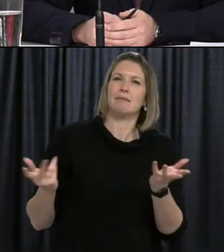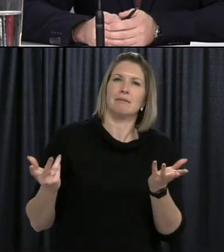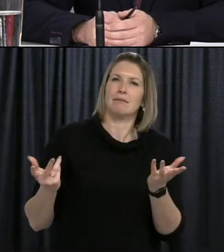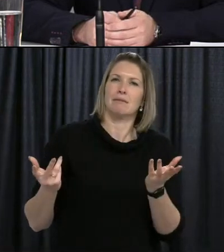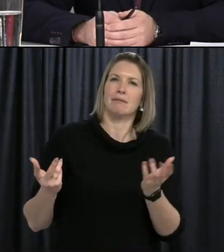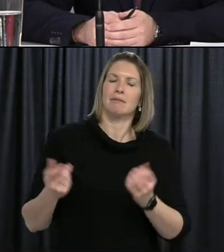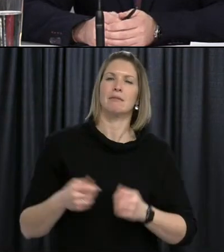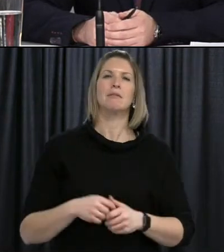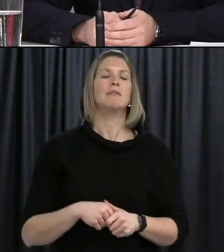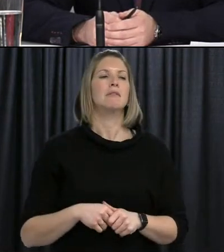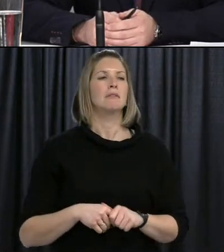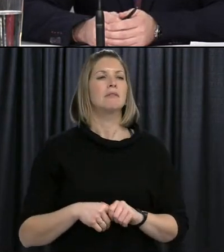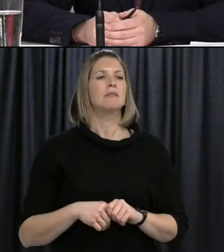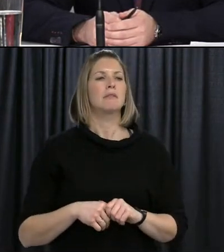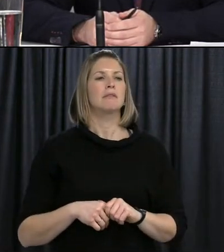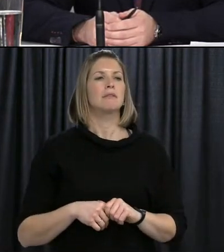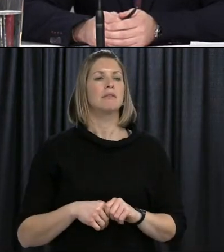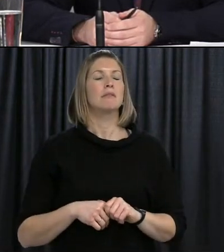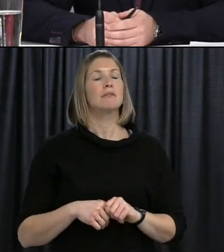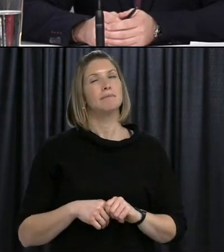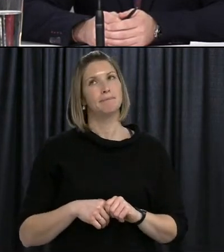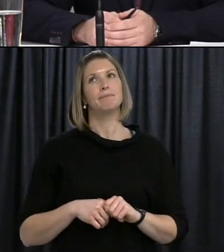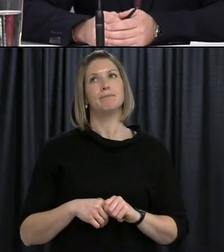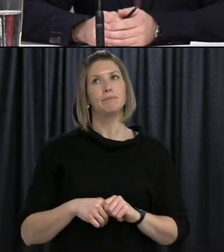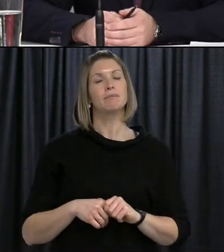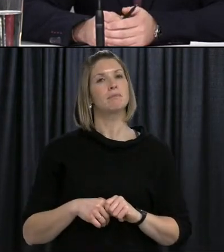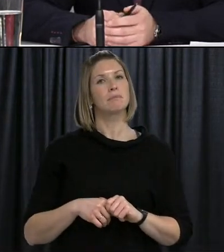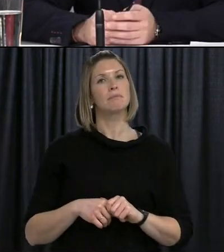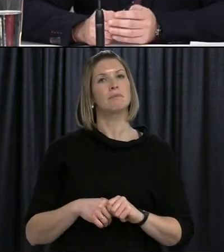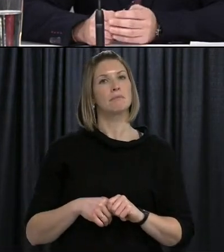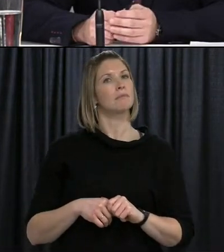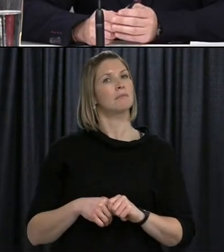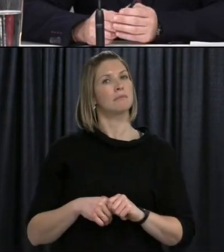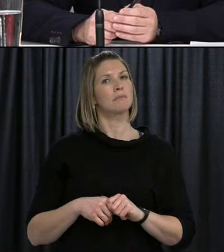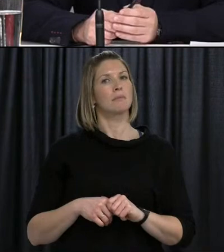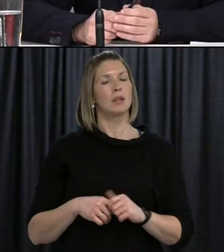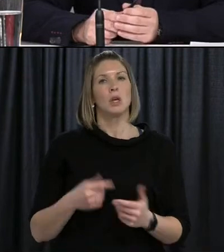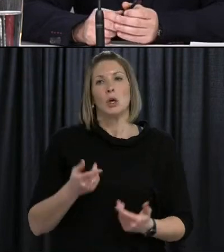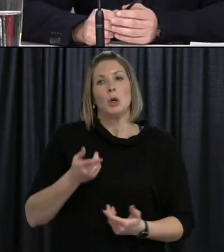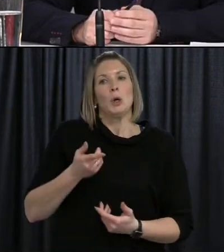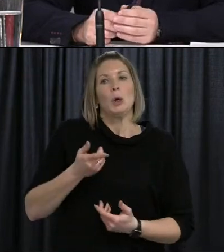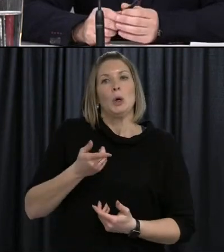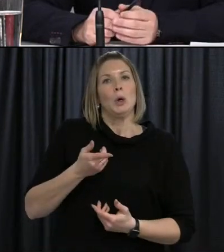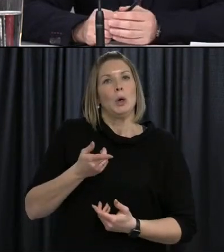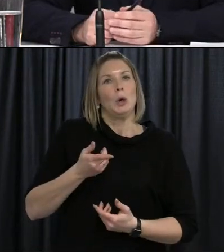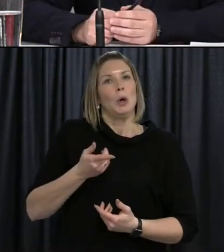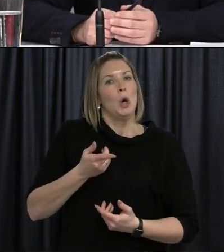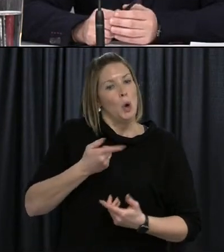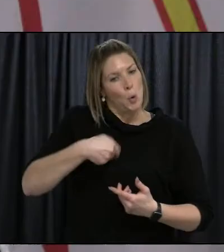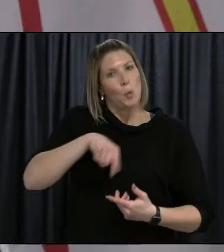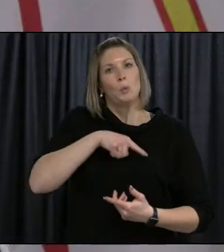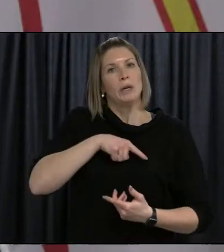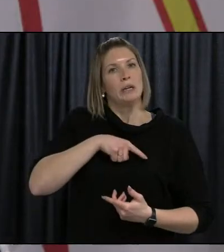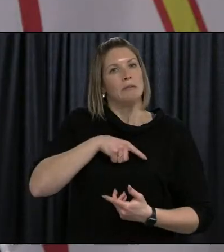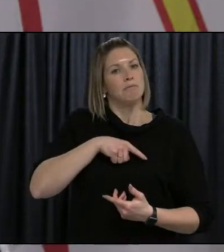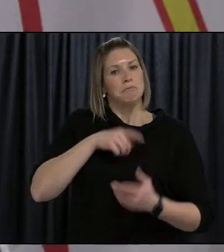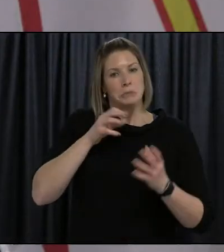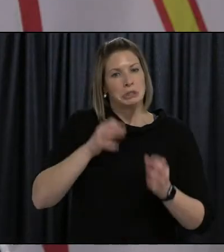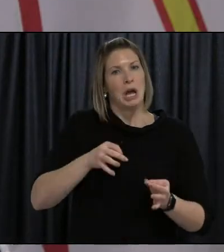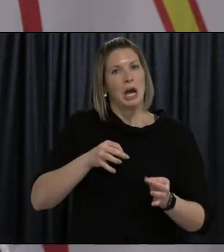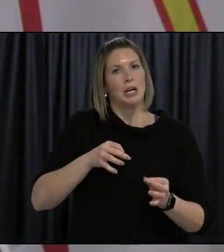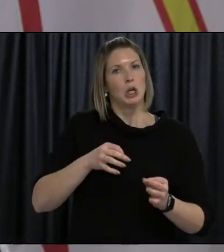we certainly are sticking to as close as possible to the two-dose schedule that was set